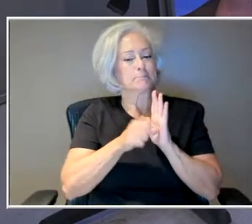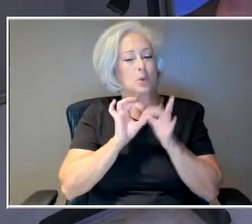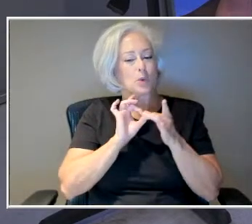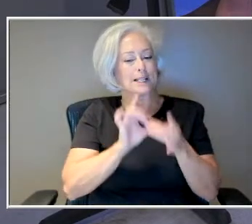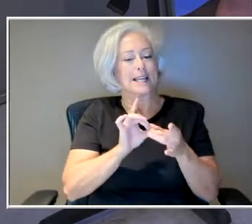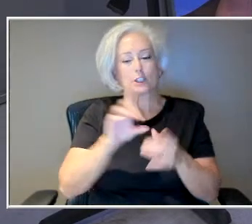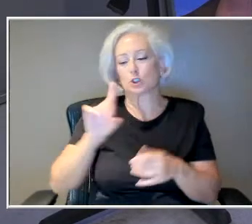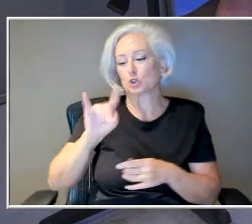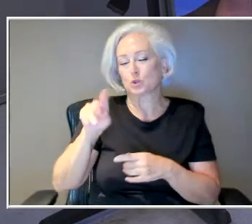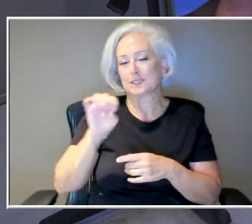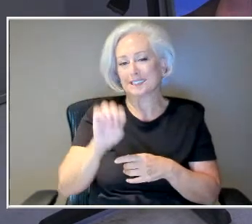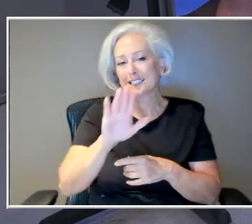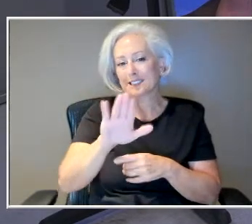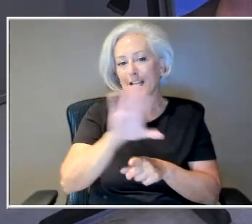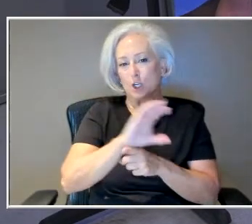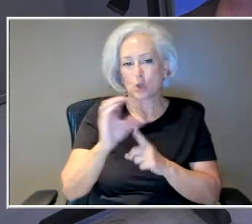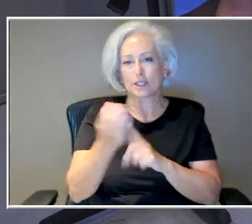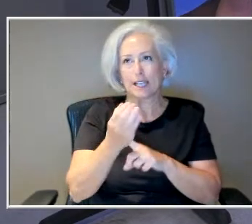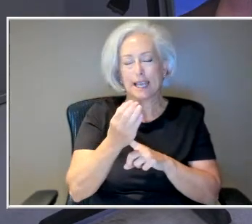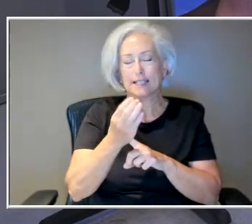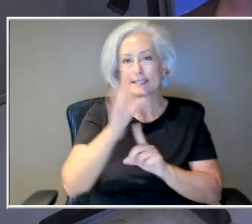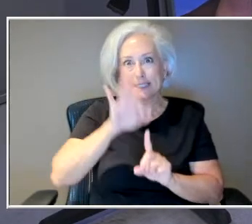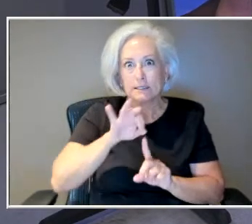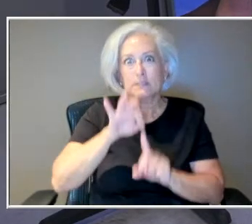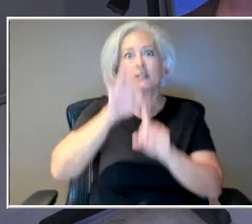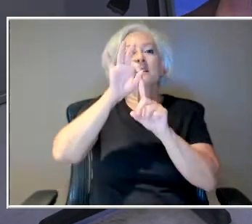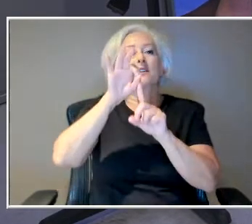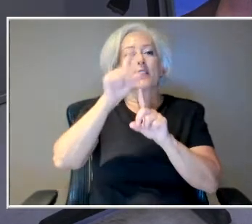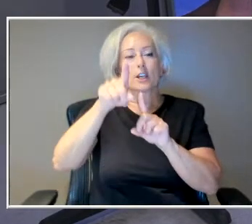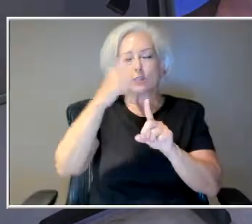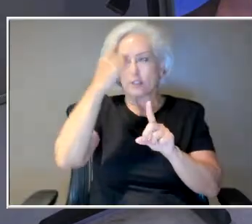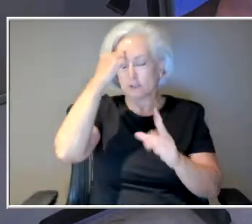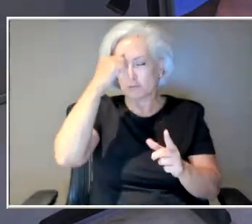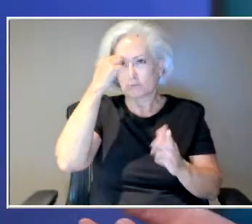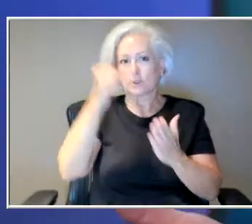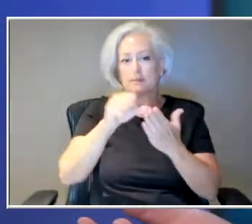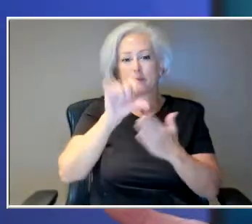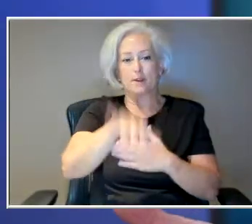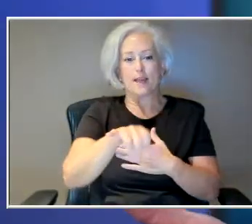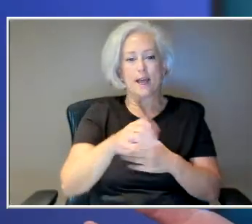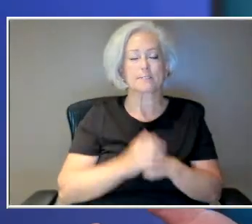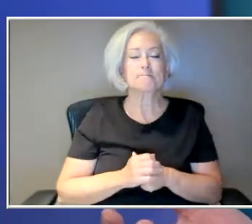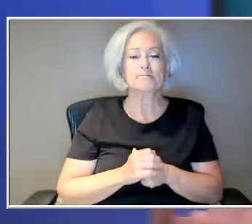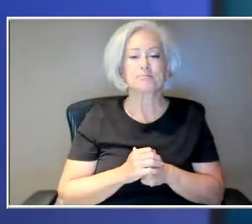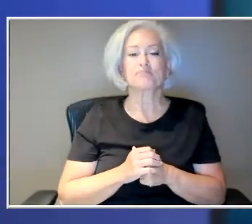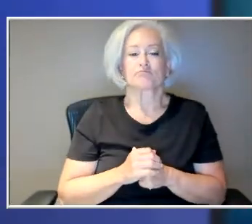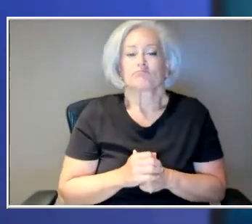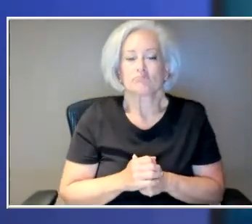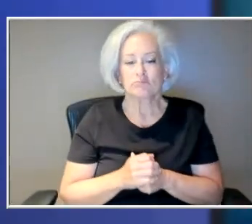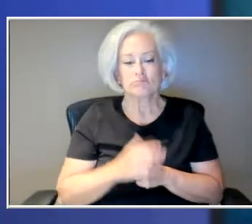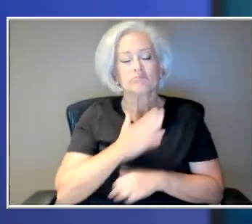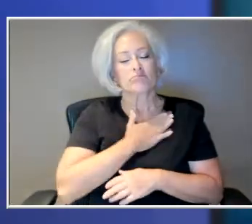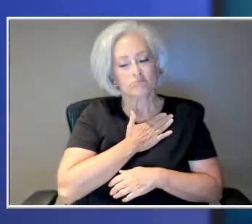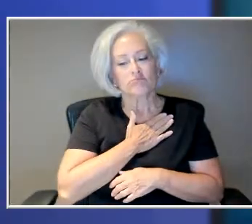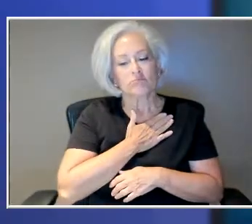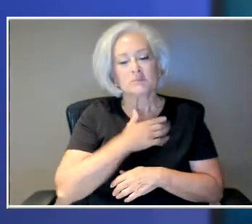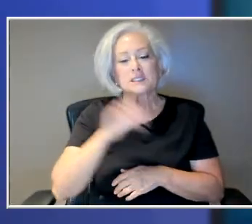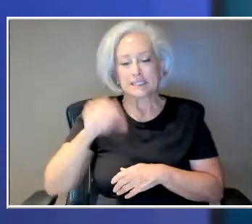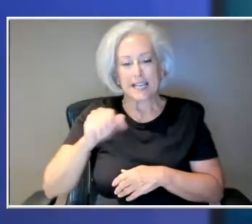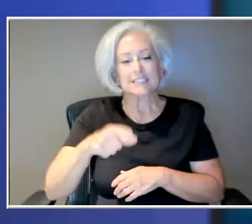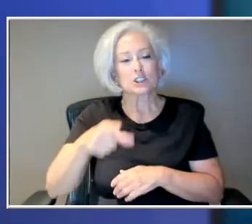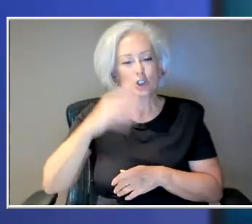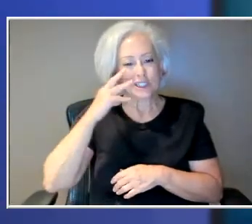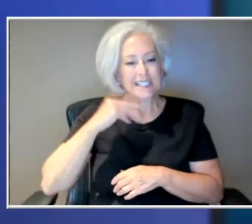that you want people to really want to stand out as we continue on? Yeah, to me, it is compelling that she experienced the